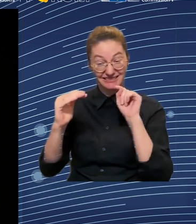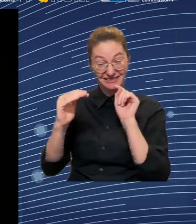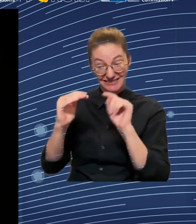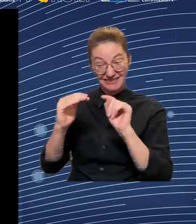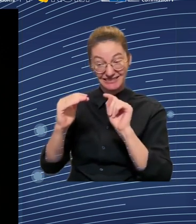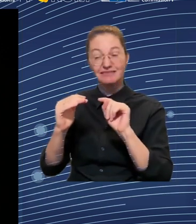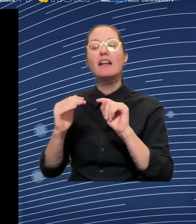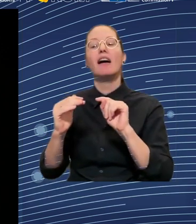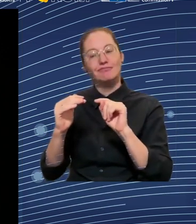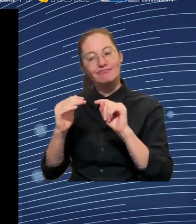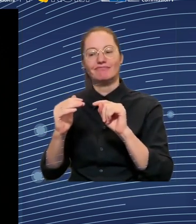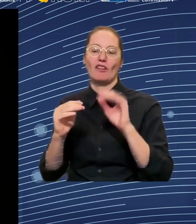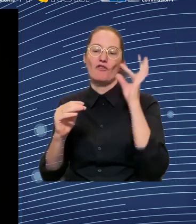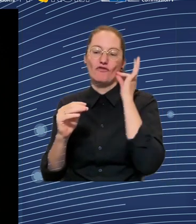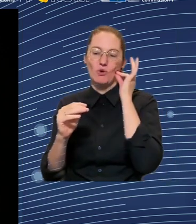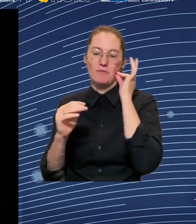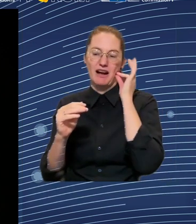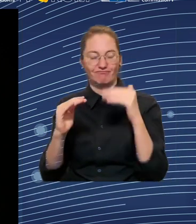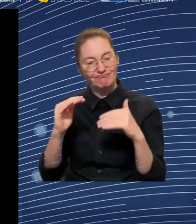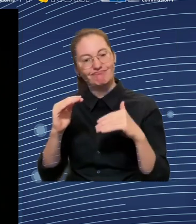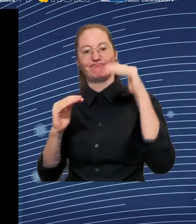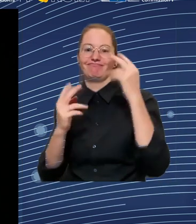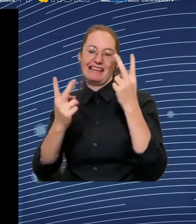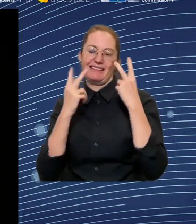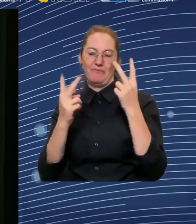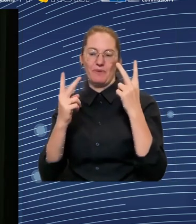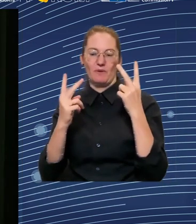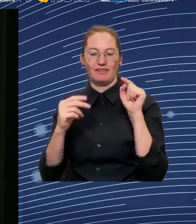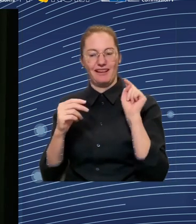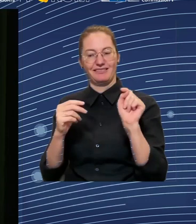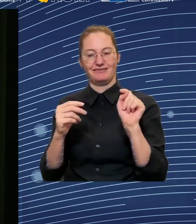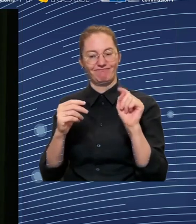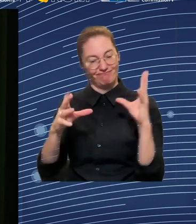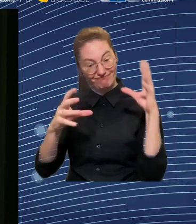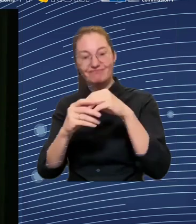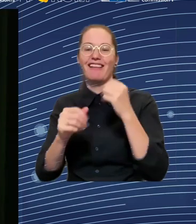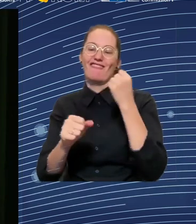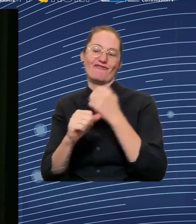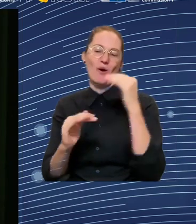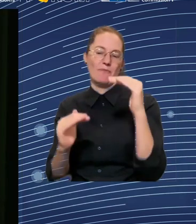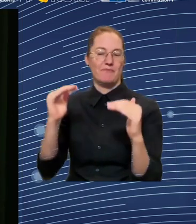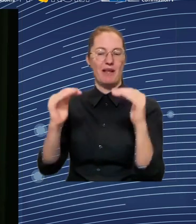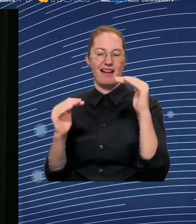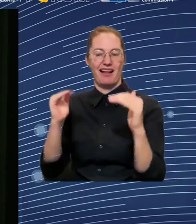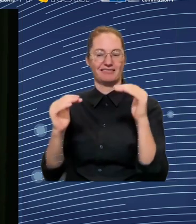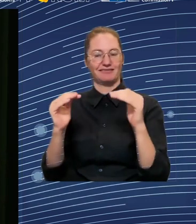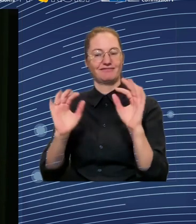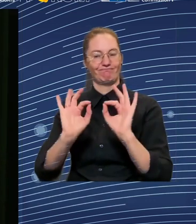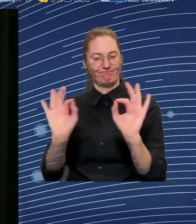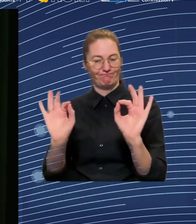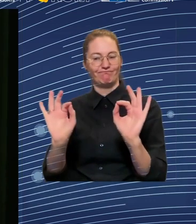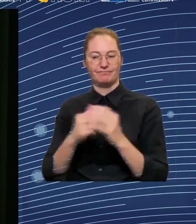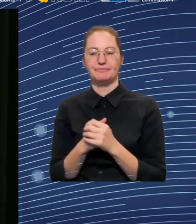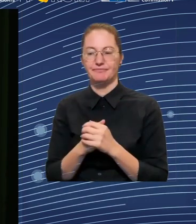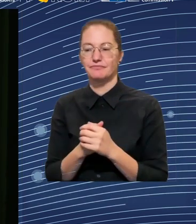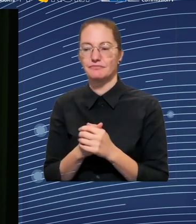activities. I mean, they're important because they help them to combine those care and responsibilities with participation